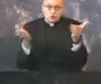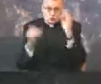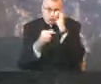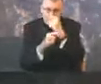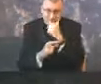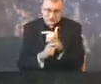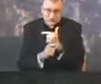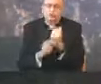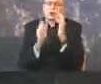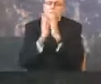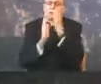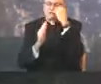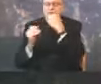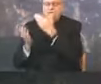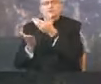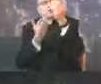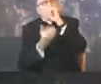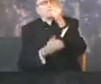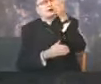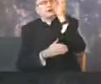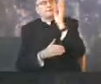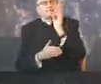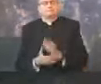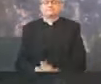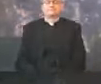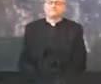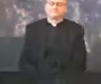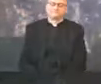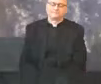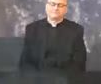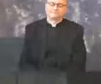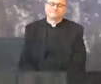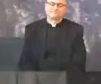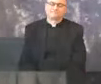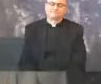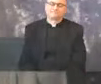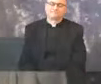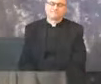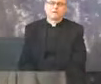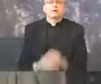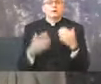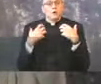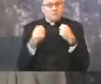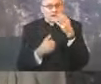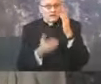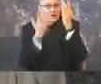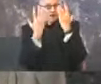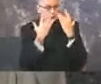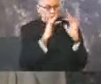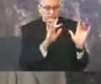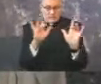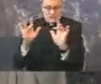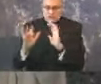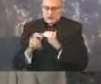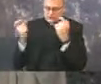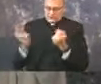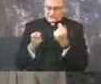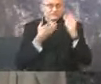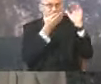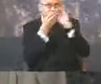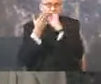and sisters, to pray for me to the Lord our God. May Almighty God have mercy on us, forgive us